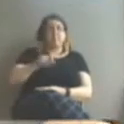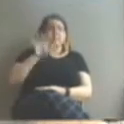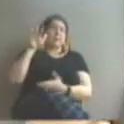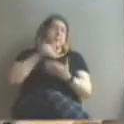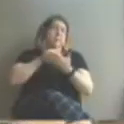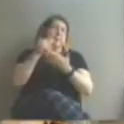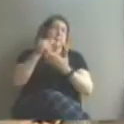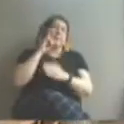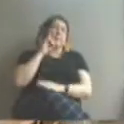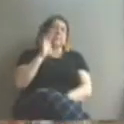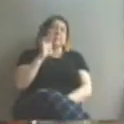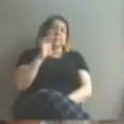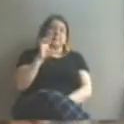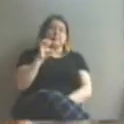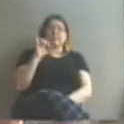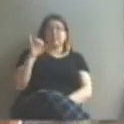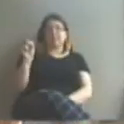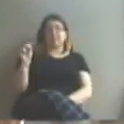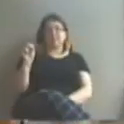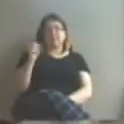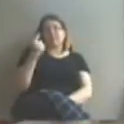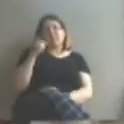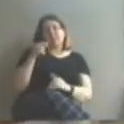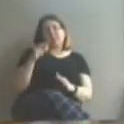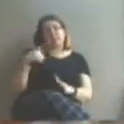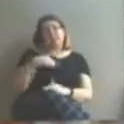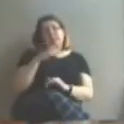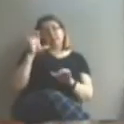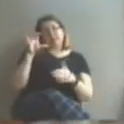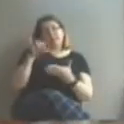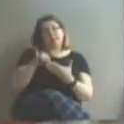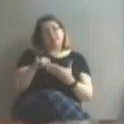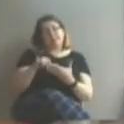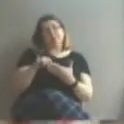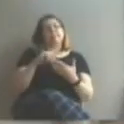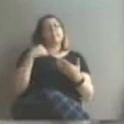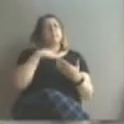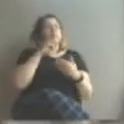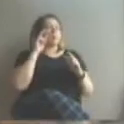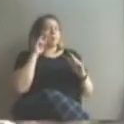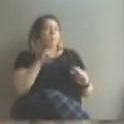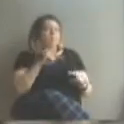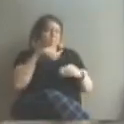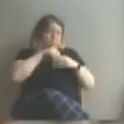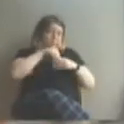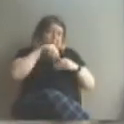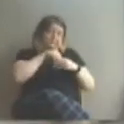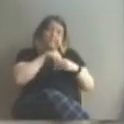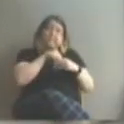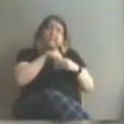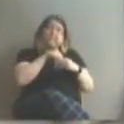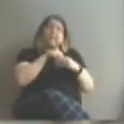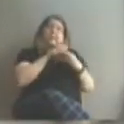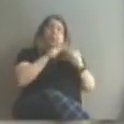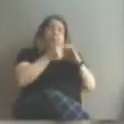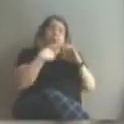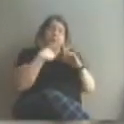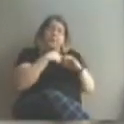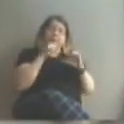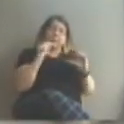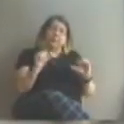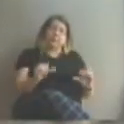for CEIS. And one way that we did that, we looked internally and looked at how we